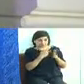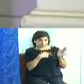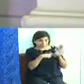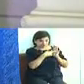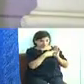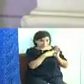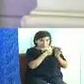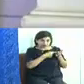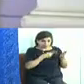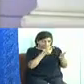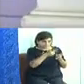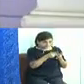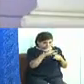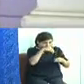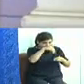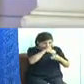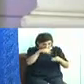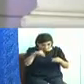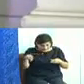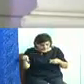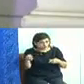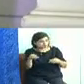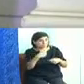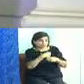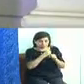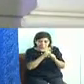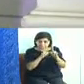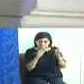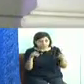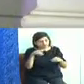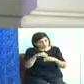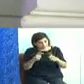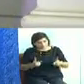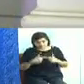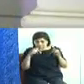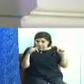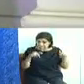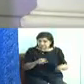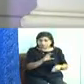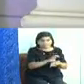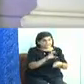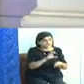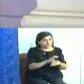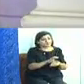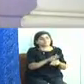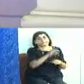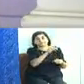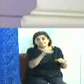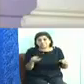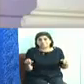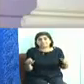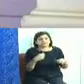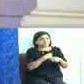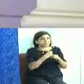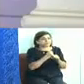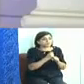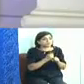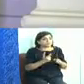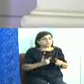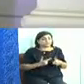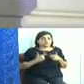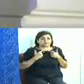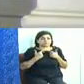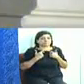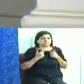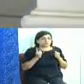Yeah. What you sow makes a difference in the life of this church. What you sow makes a difference in the life of